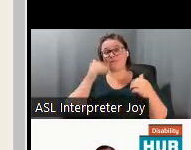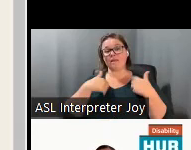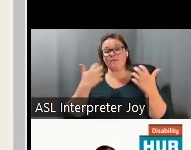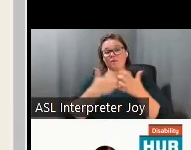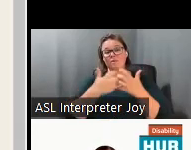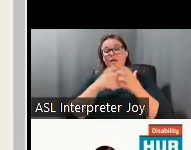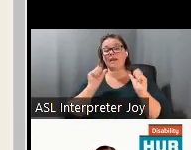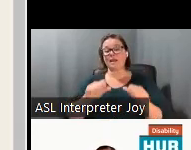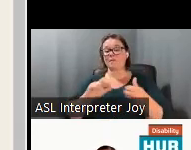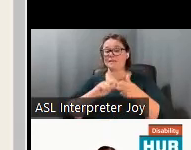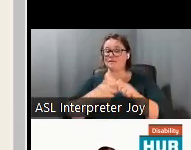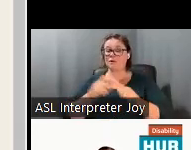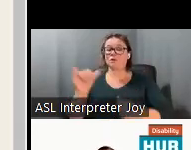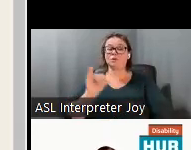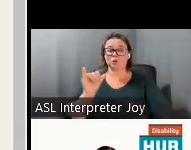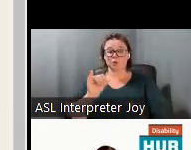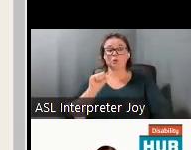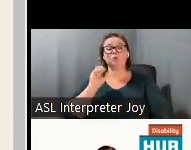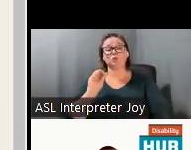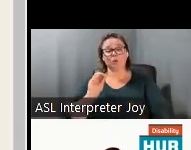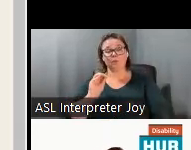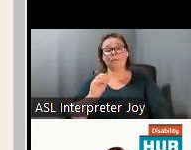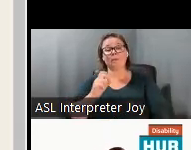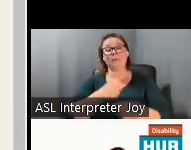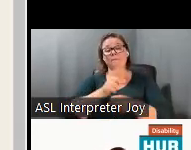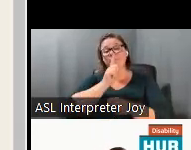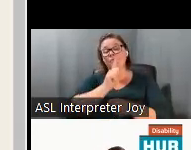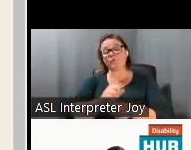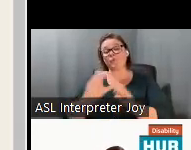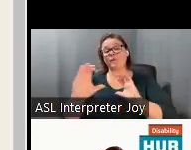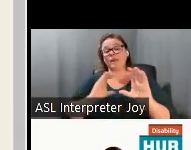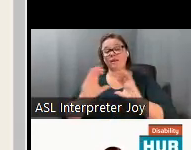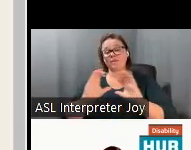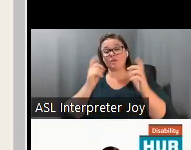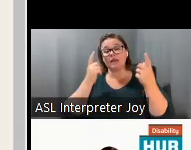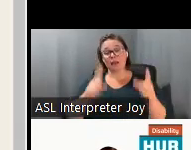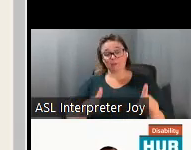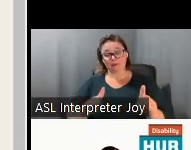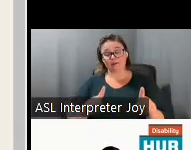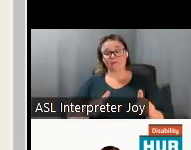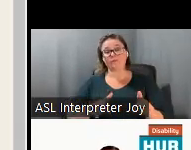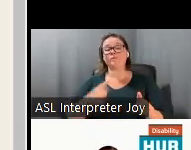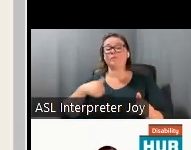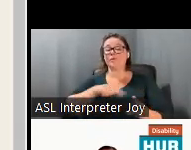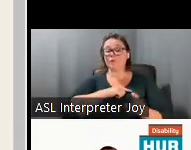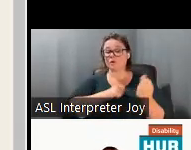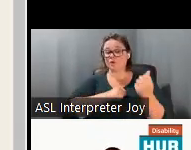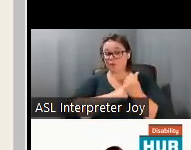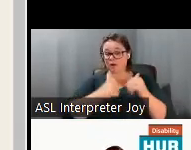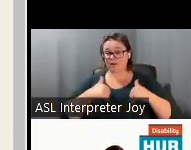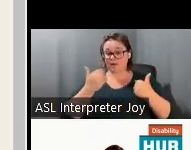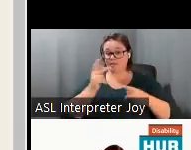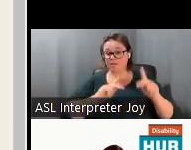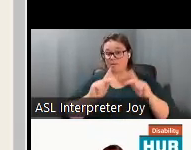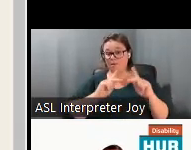incredibly difficult too. So making sure that the conversation has happened and that we are supporting young people